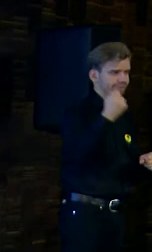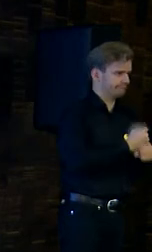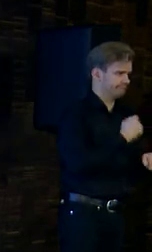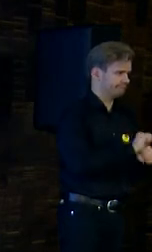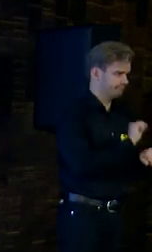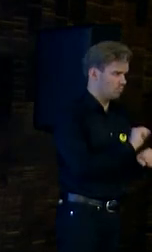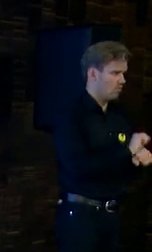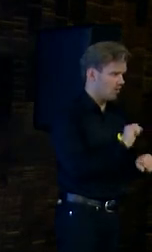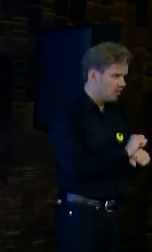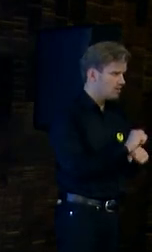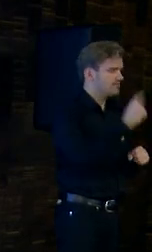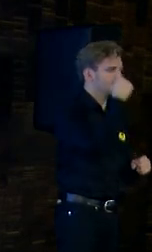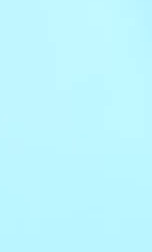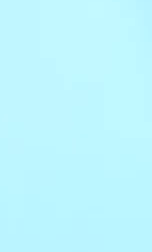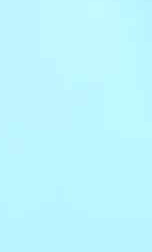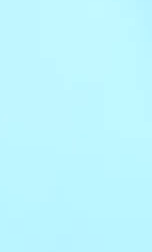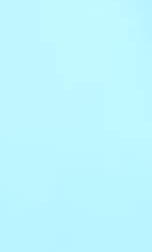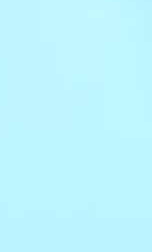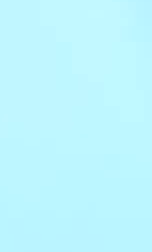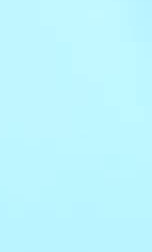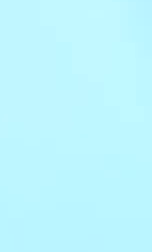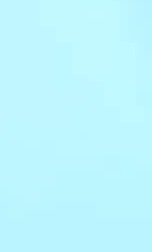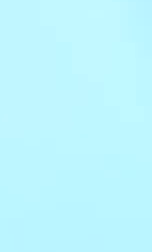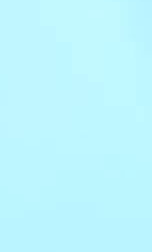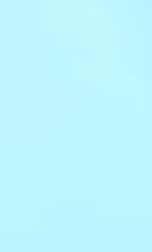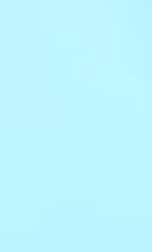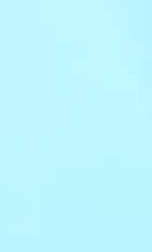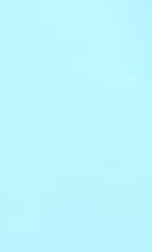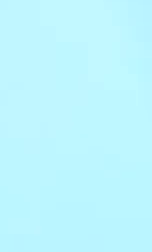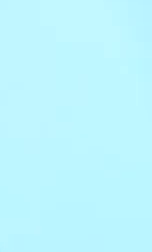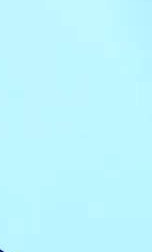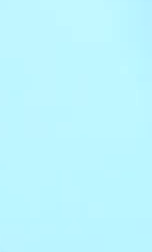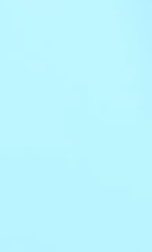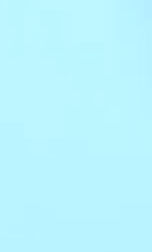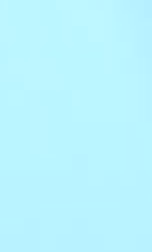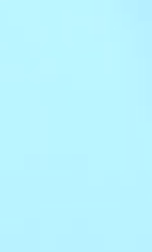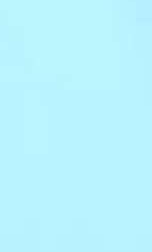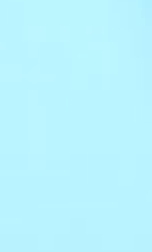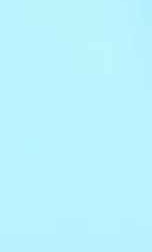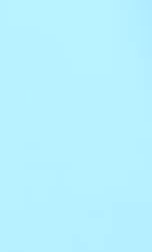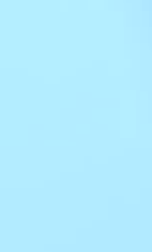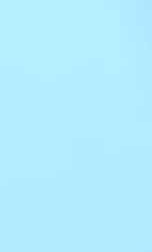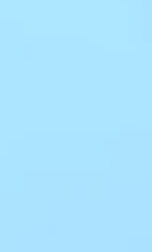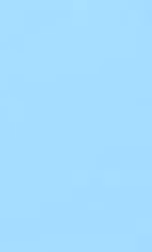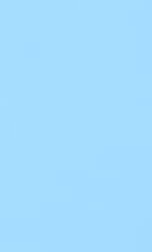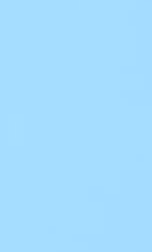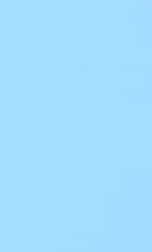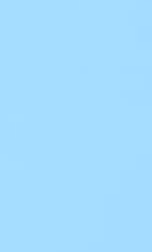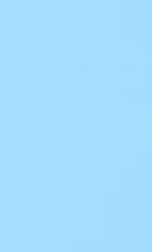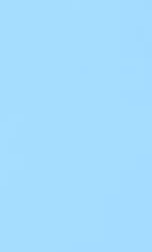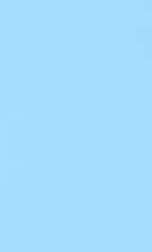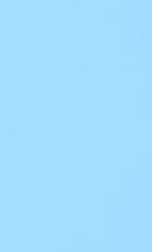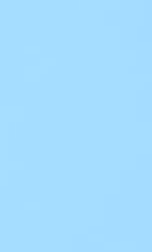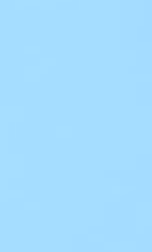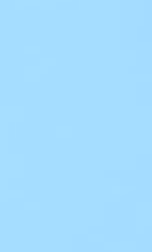Written materials, very easy to read video and to understand, and also the process of including self-advocate groups